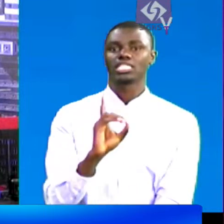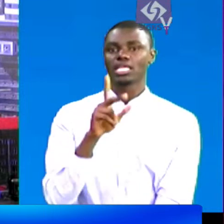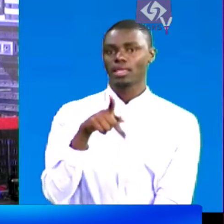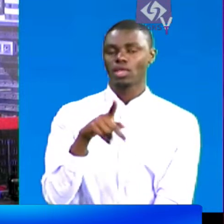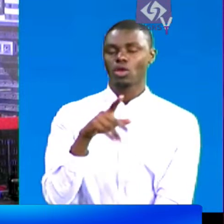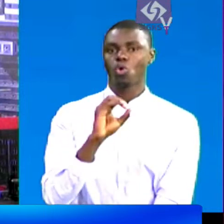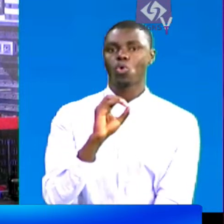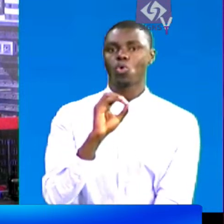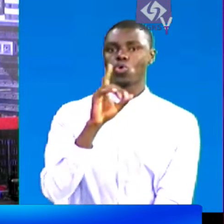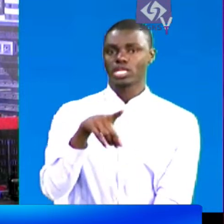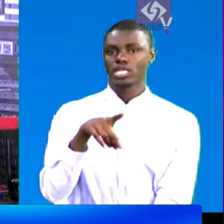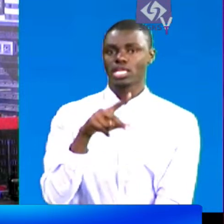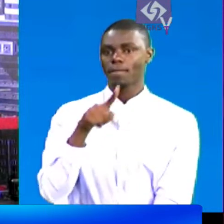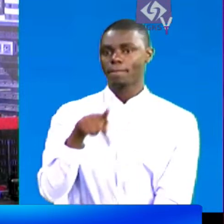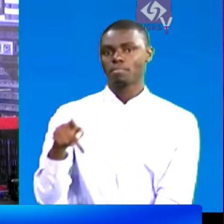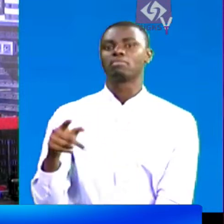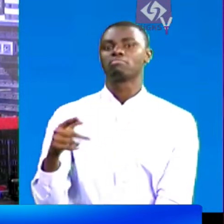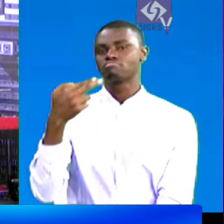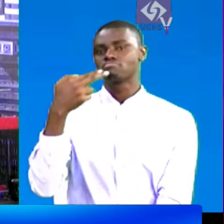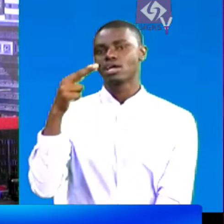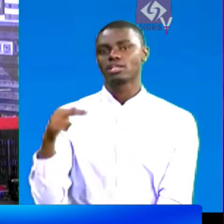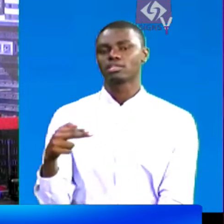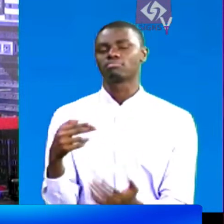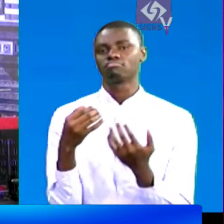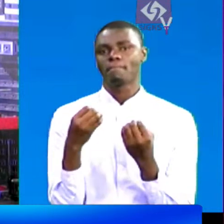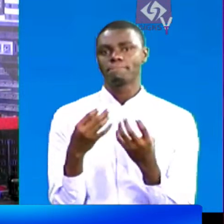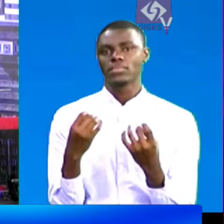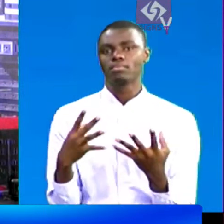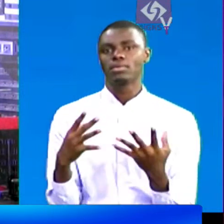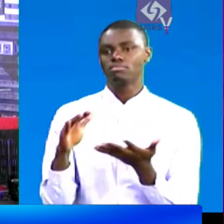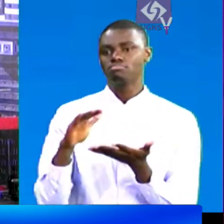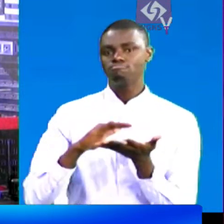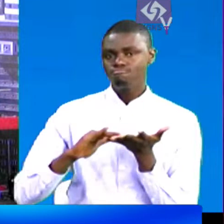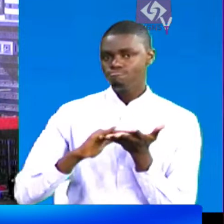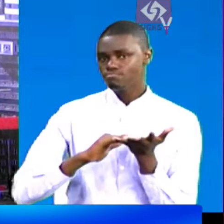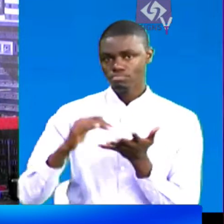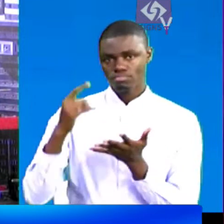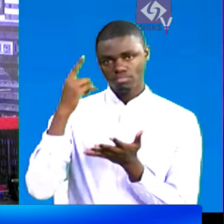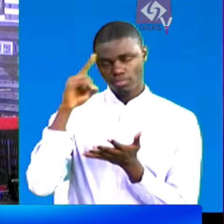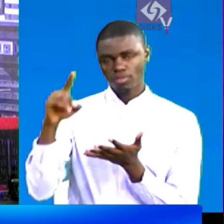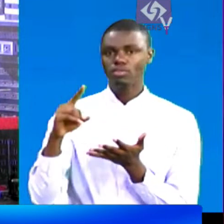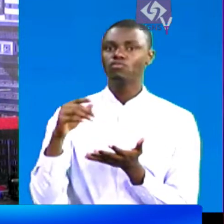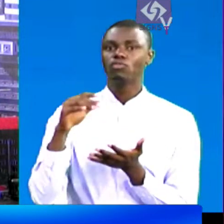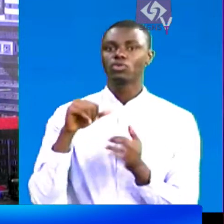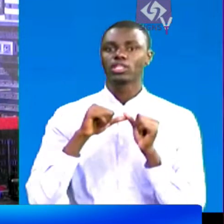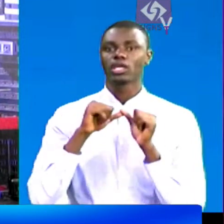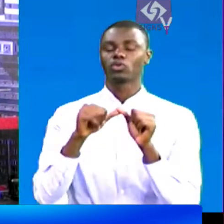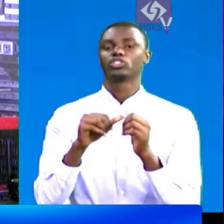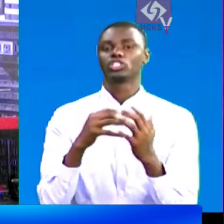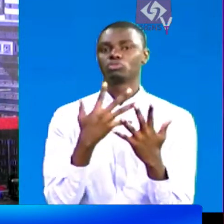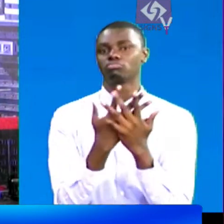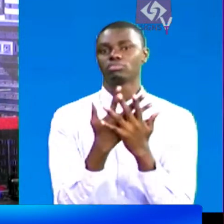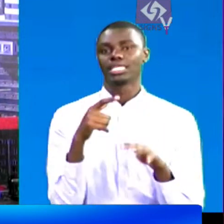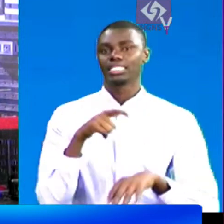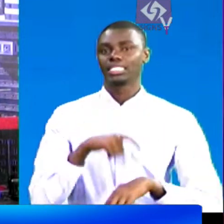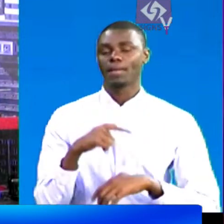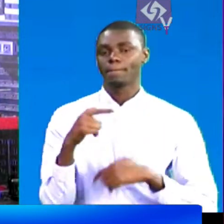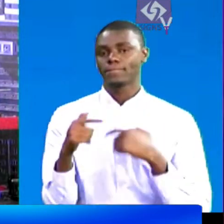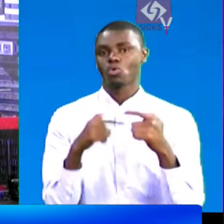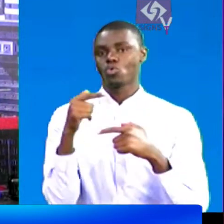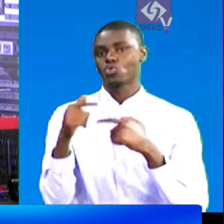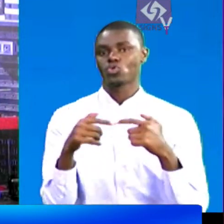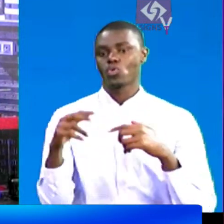Prosecution, ODPP, has highlighted several compelling grounds for their continued custody during the